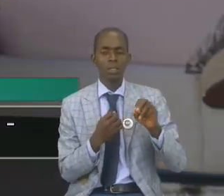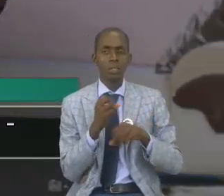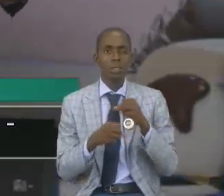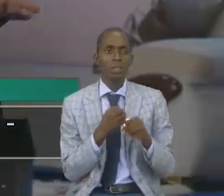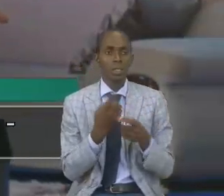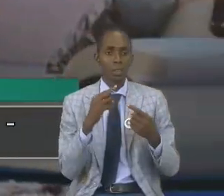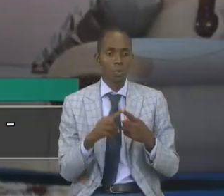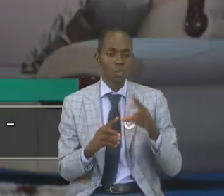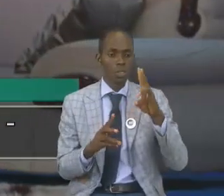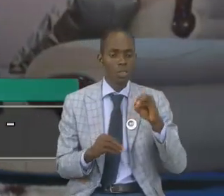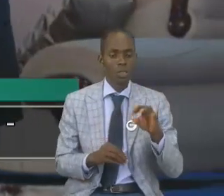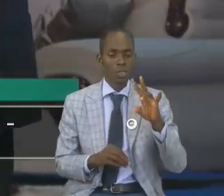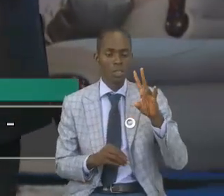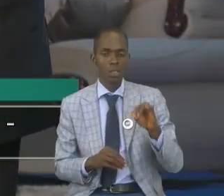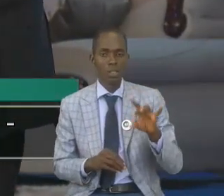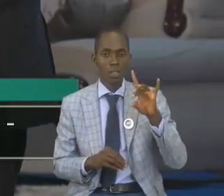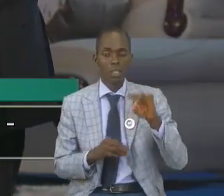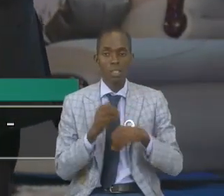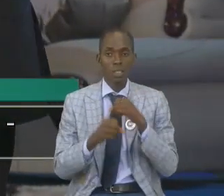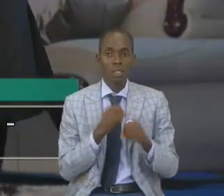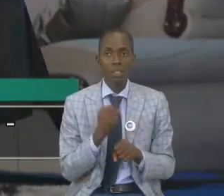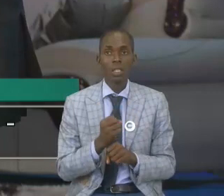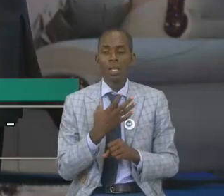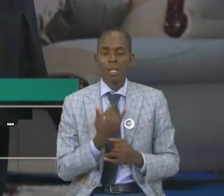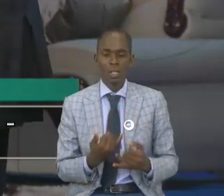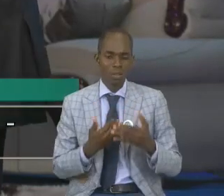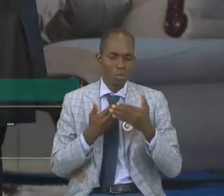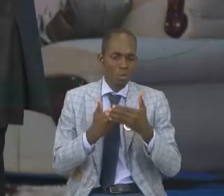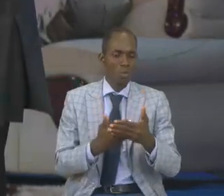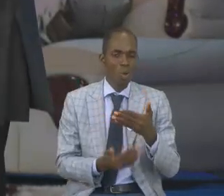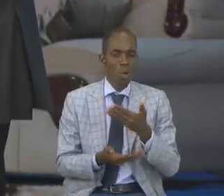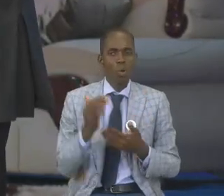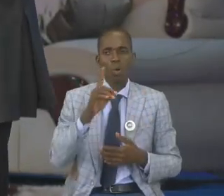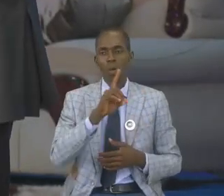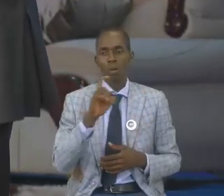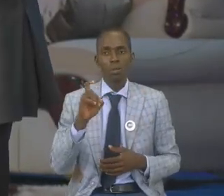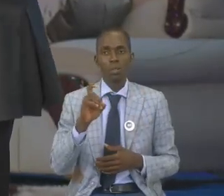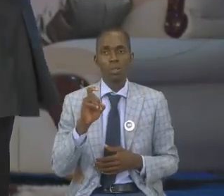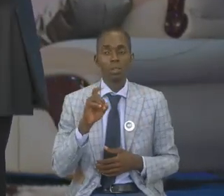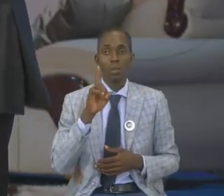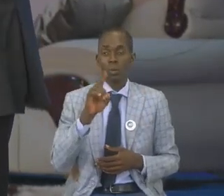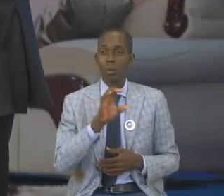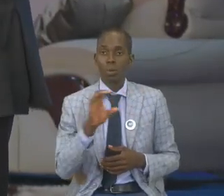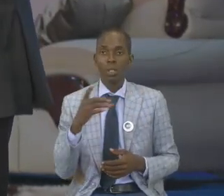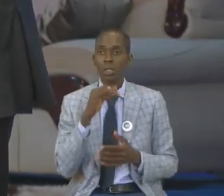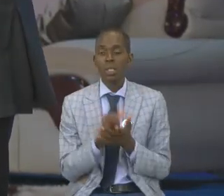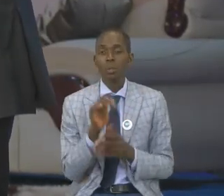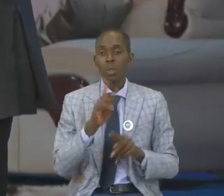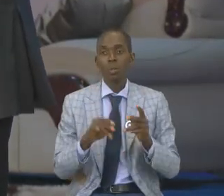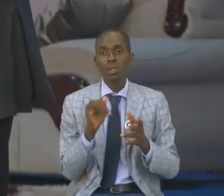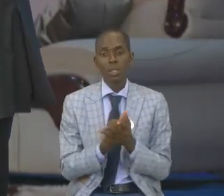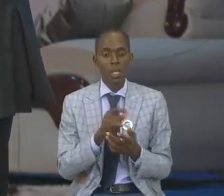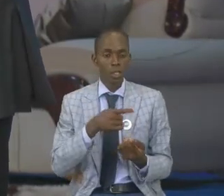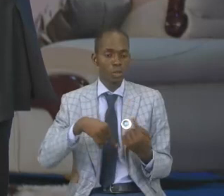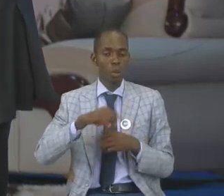his 70s, his 80s. Now he's about 100. He remembered, he said, the people who turn many